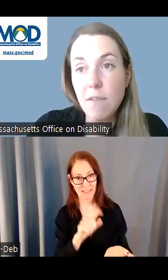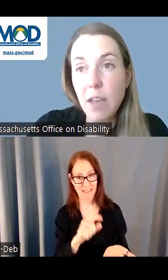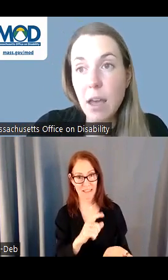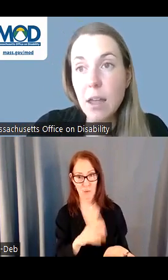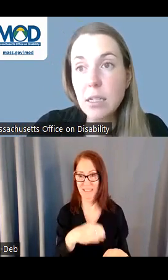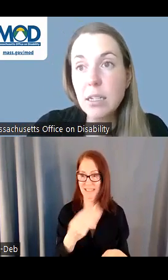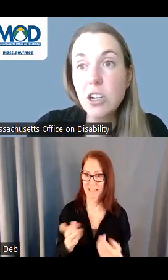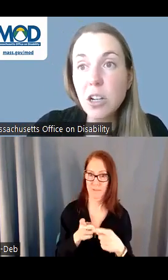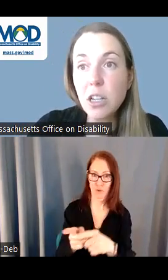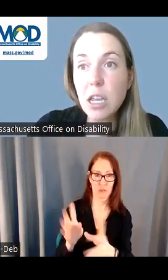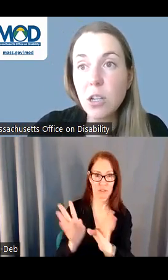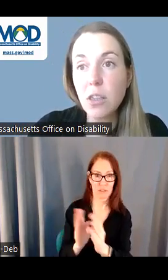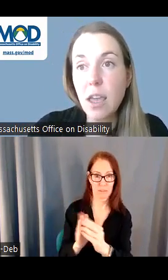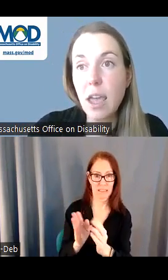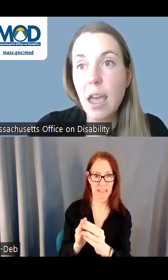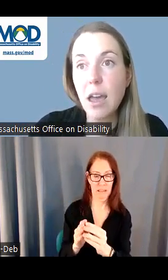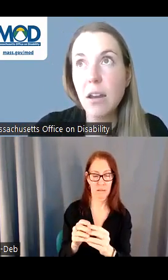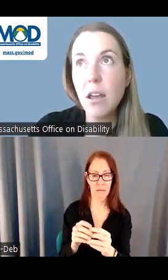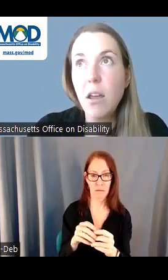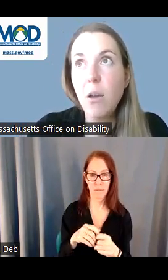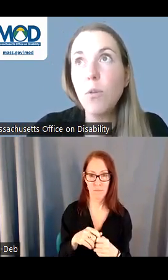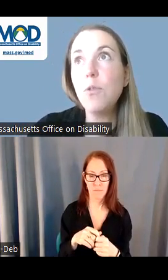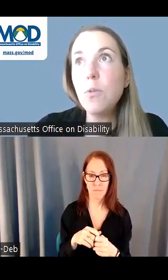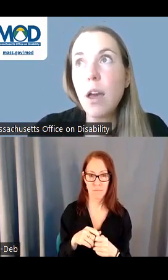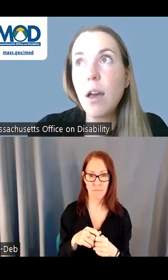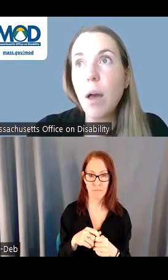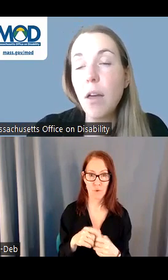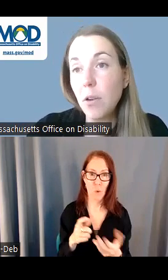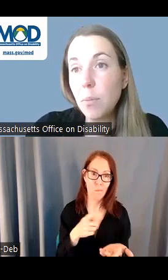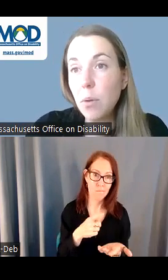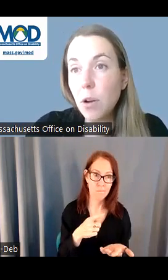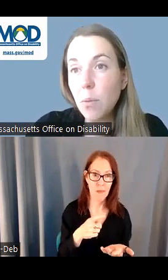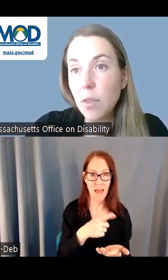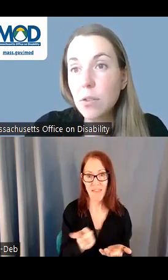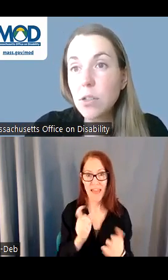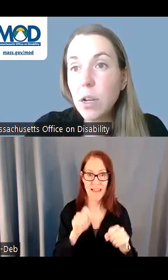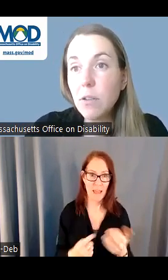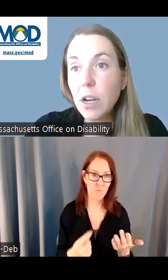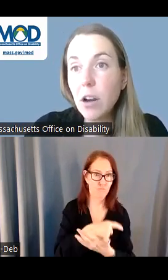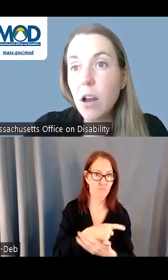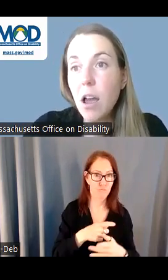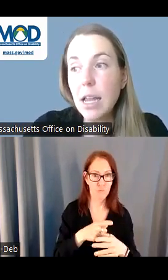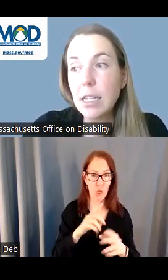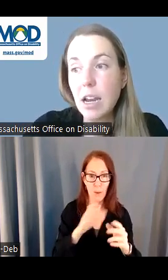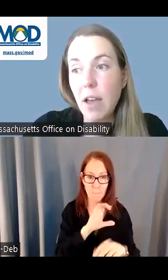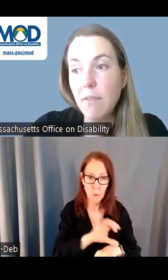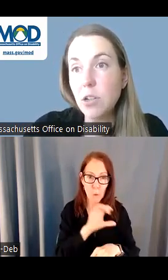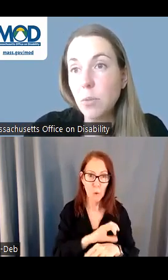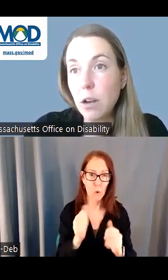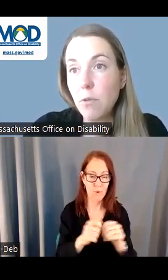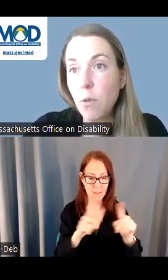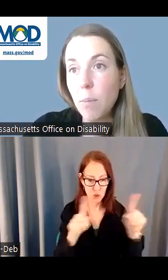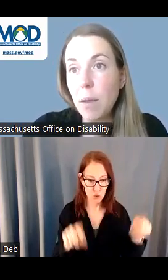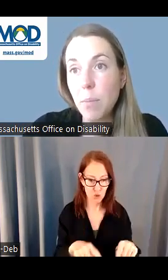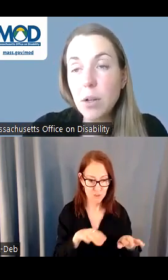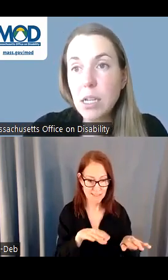in advance digitally so that they can review them on their computer with their screen reader instead of having to read